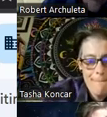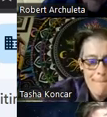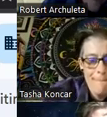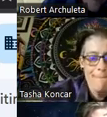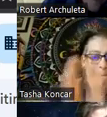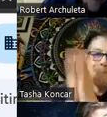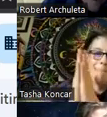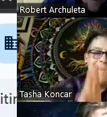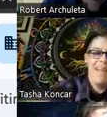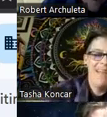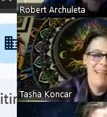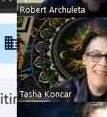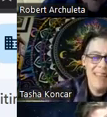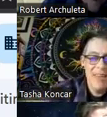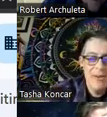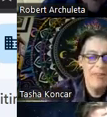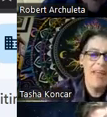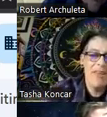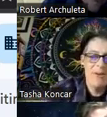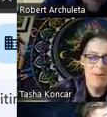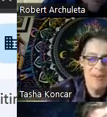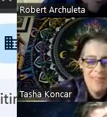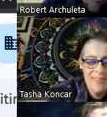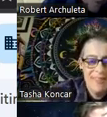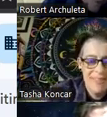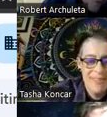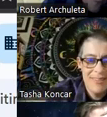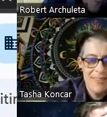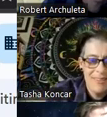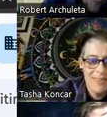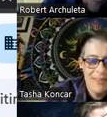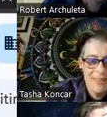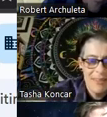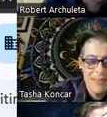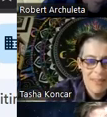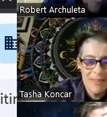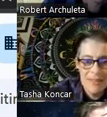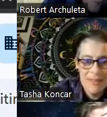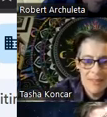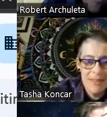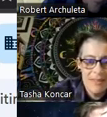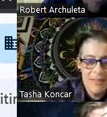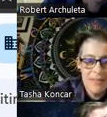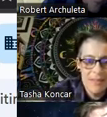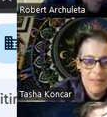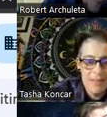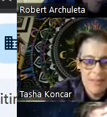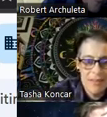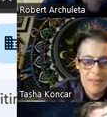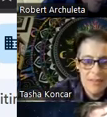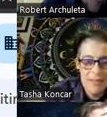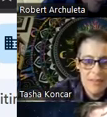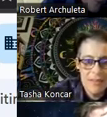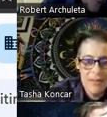while she's driving to the mountains. Thank you, Marina. Thank you. Thank you. So the new pieces are internet and external